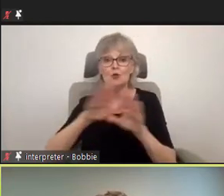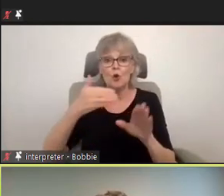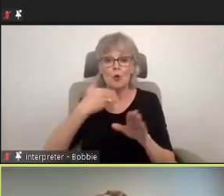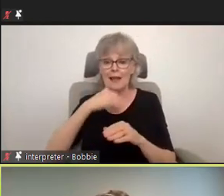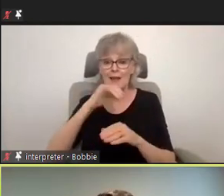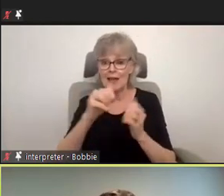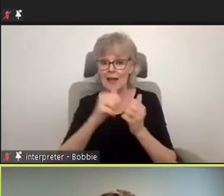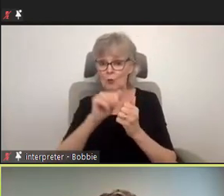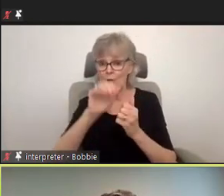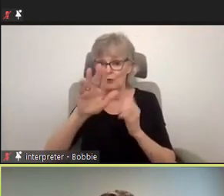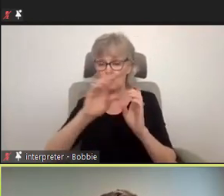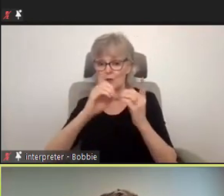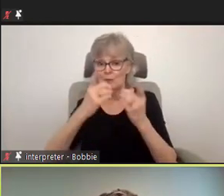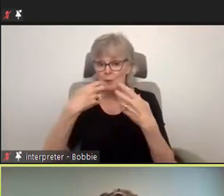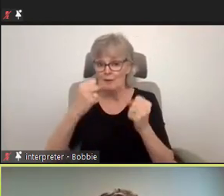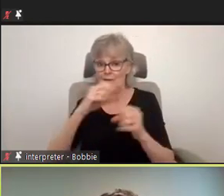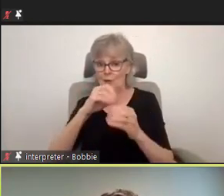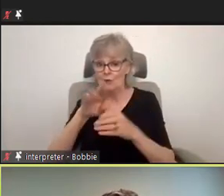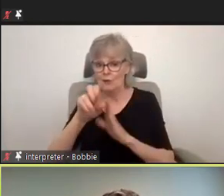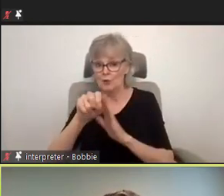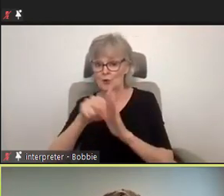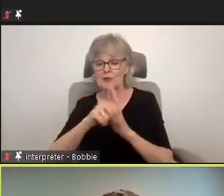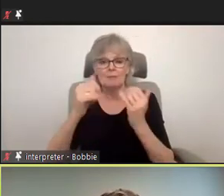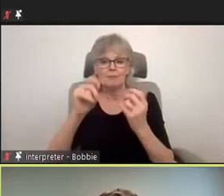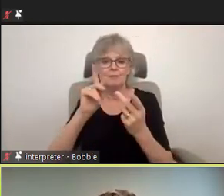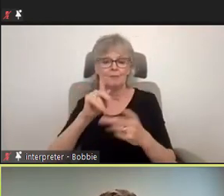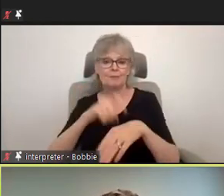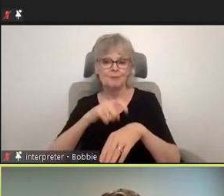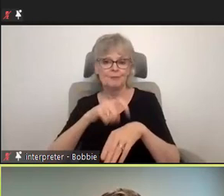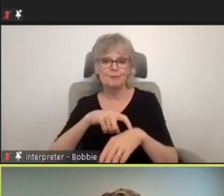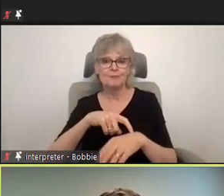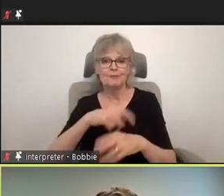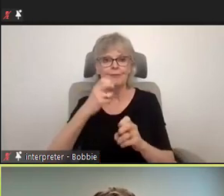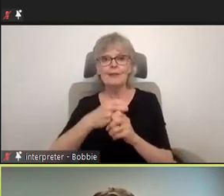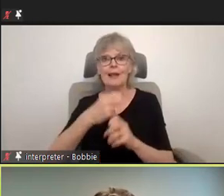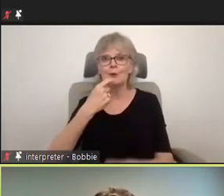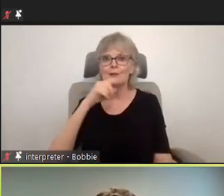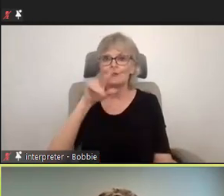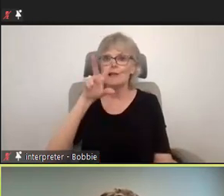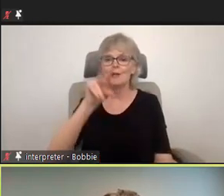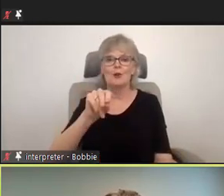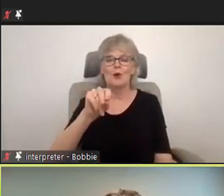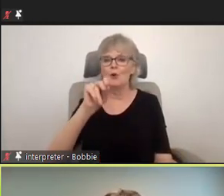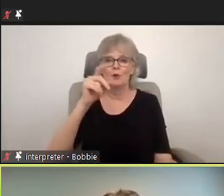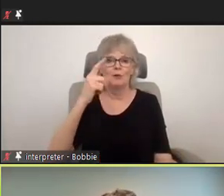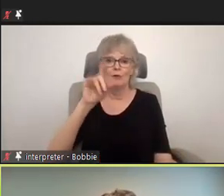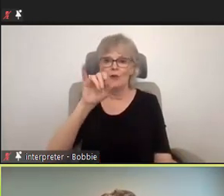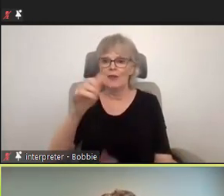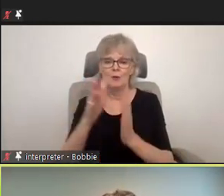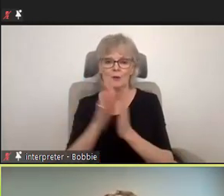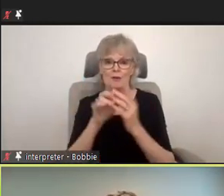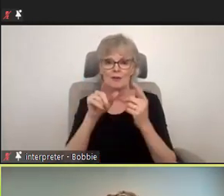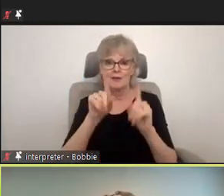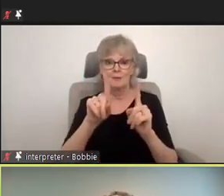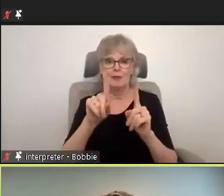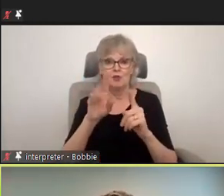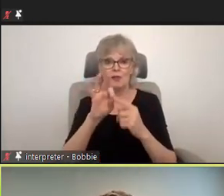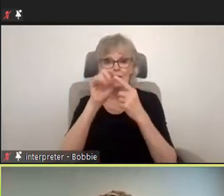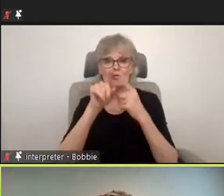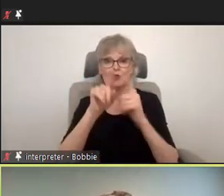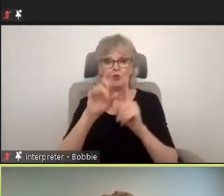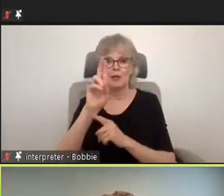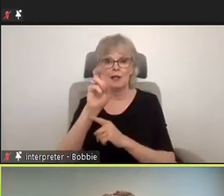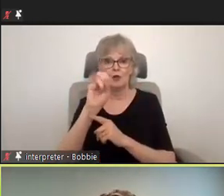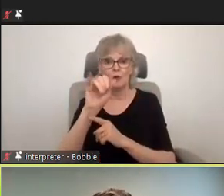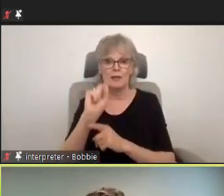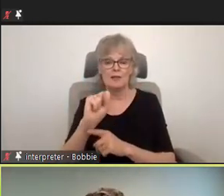Health in your state, now is the perfect time. It's really hard to say no to that kind of request, especially during a crisis like this. You've got the perfect excuse